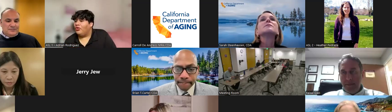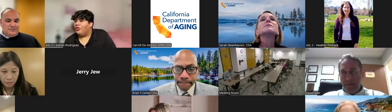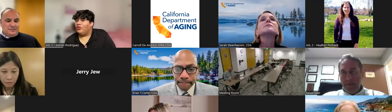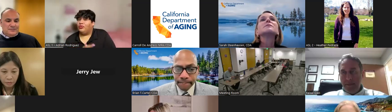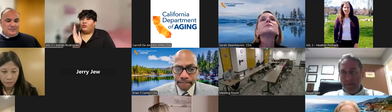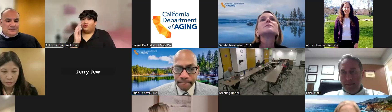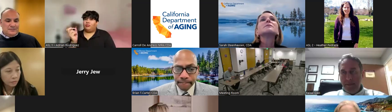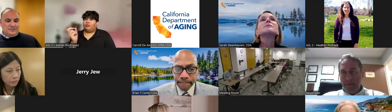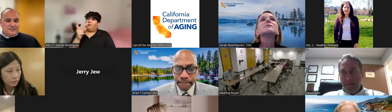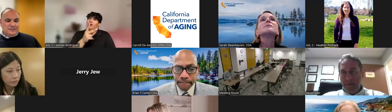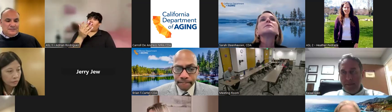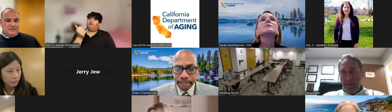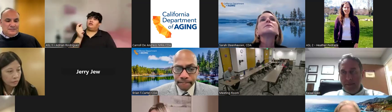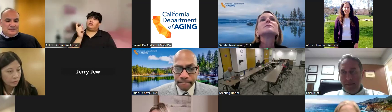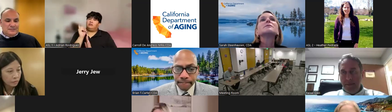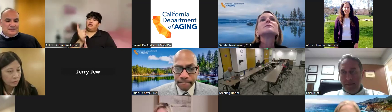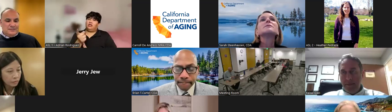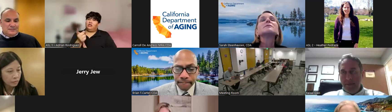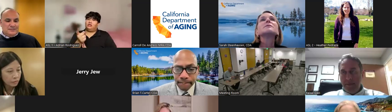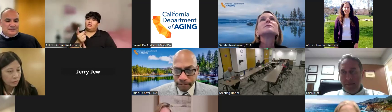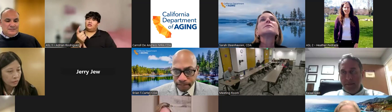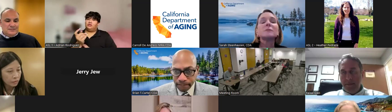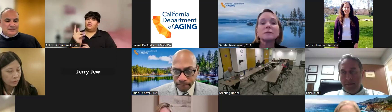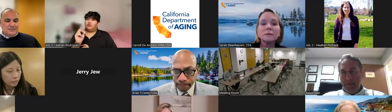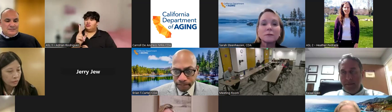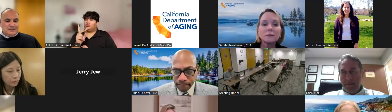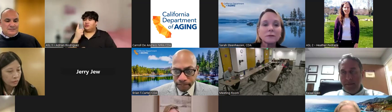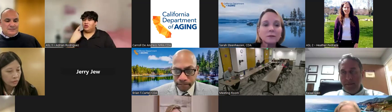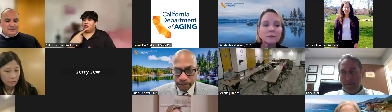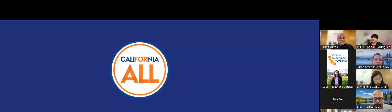We will be back in 15 minutes, which check me